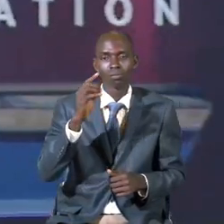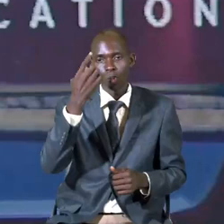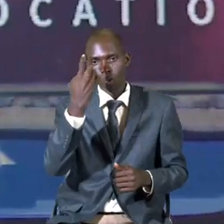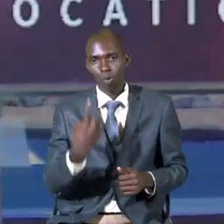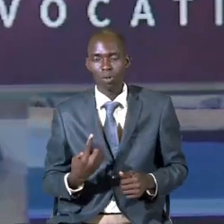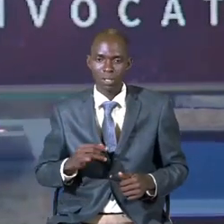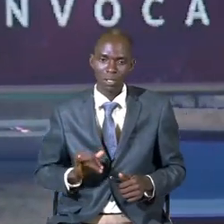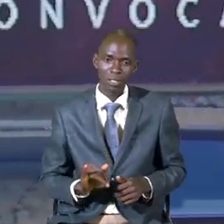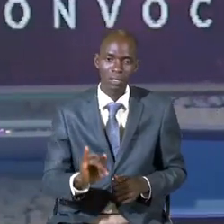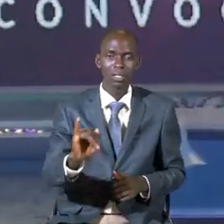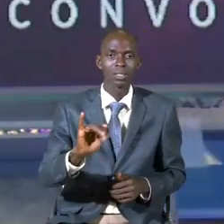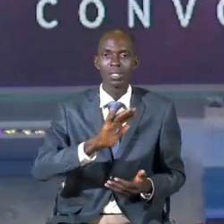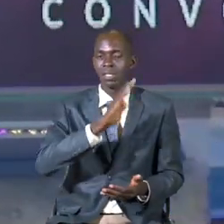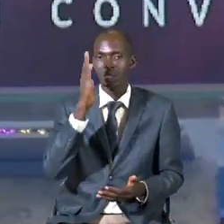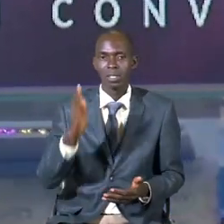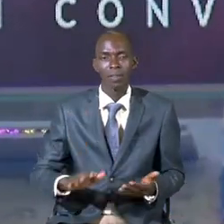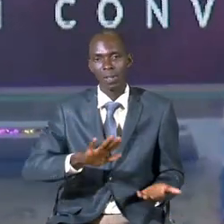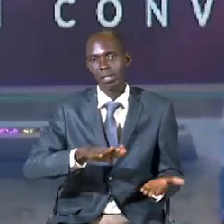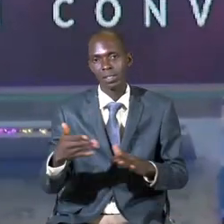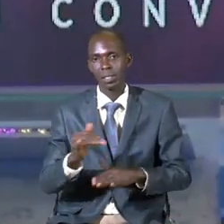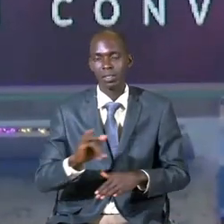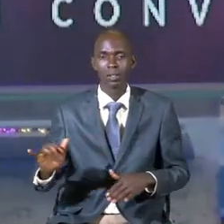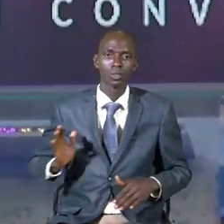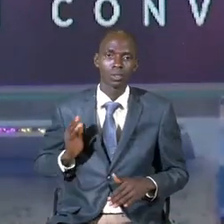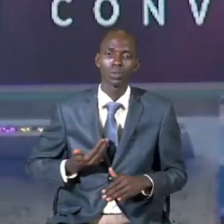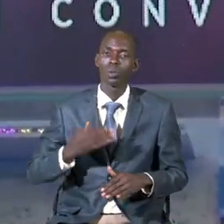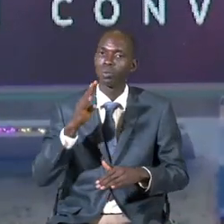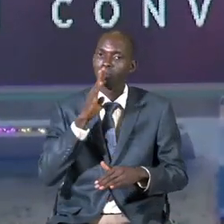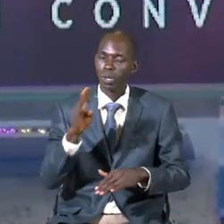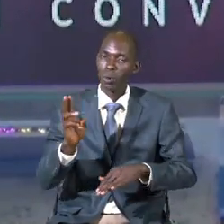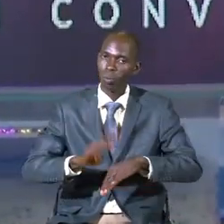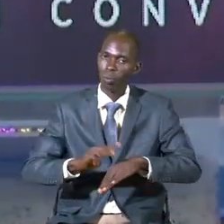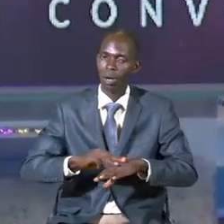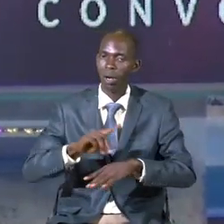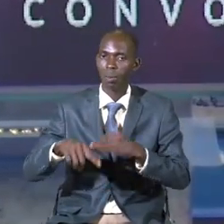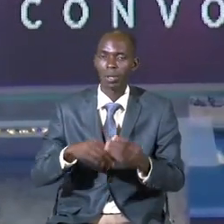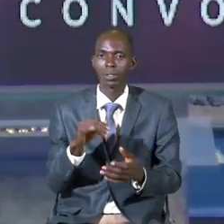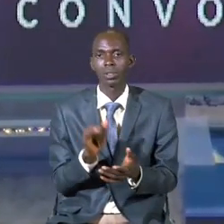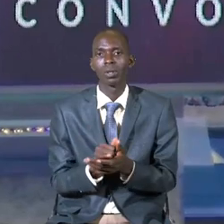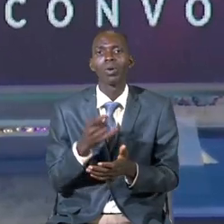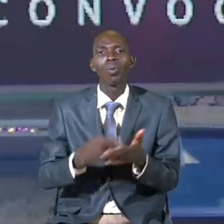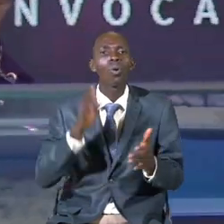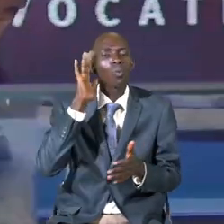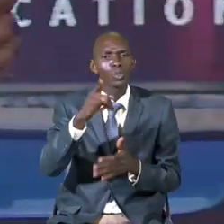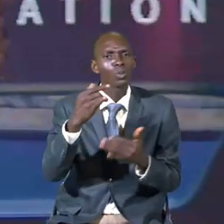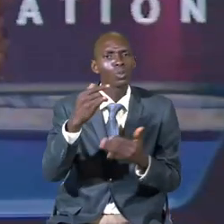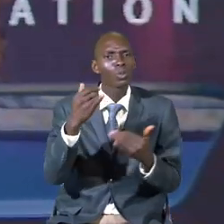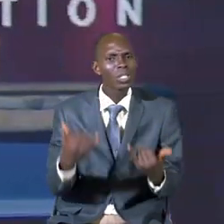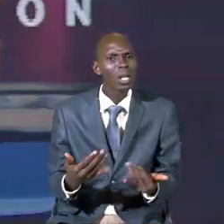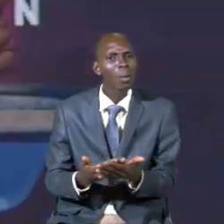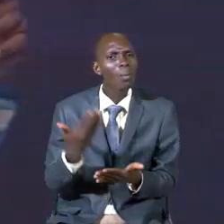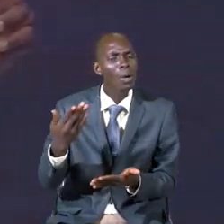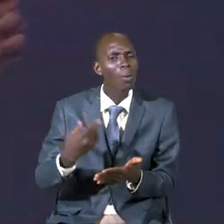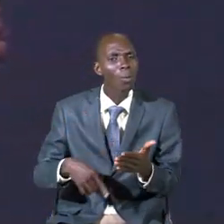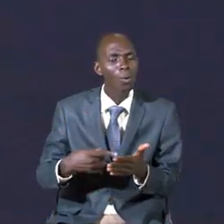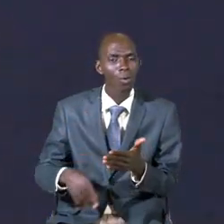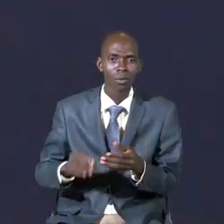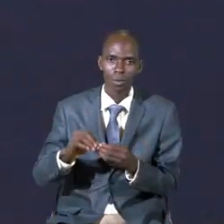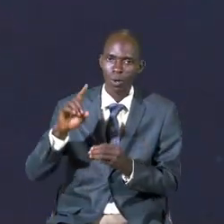never dying so beware of that what are you to buy by the truth